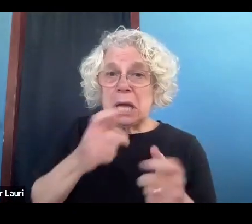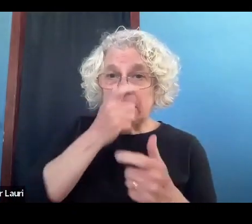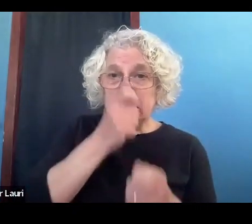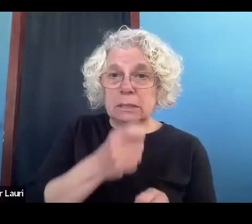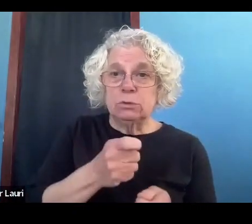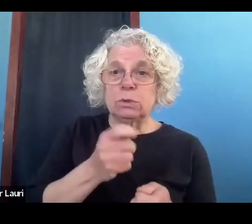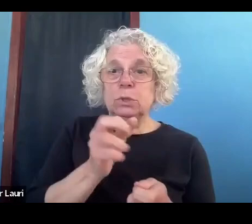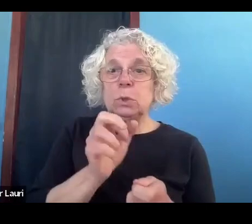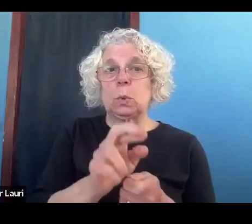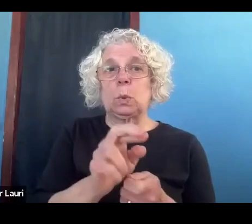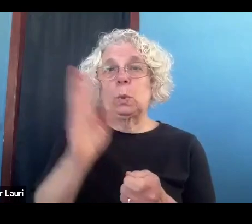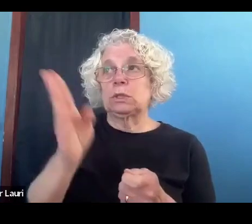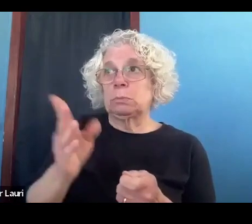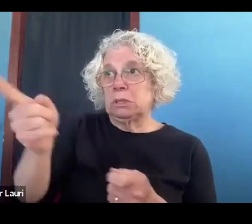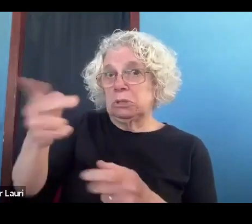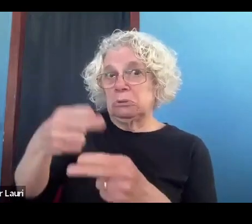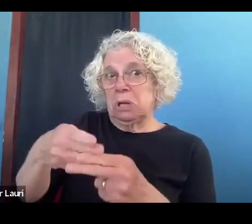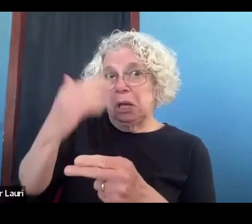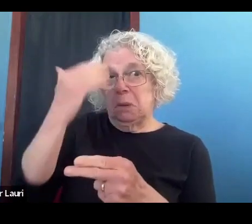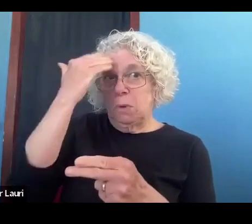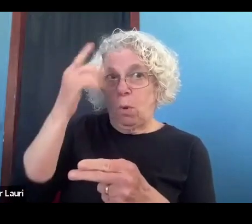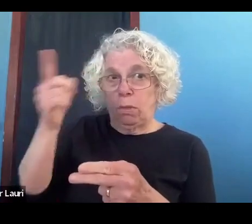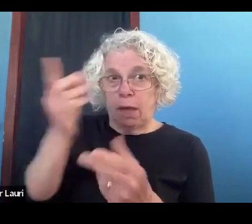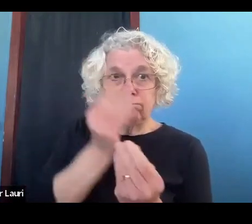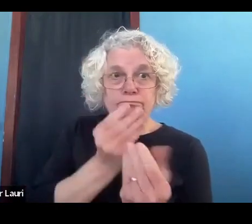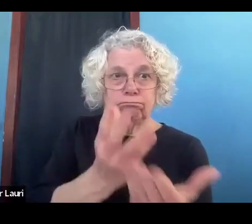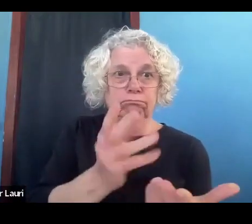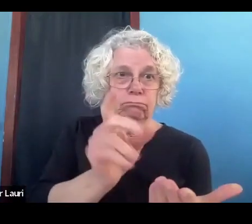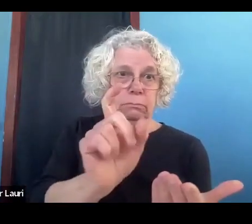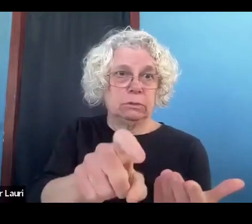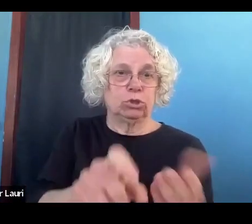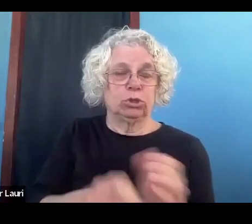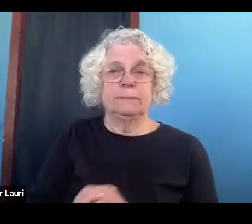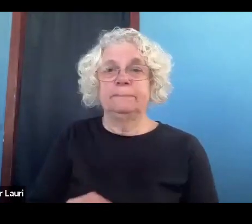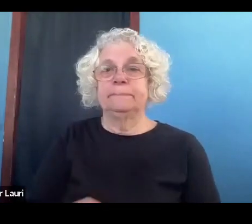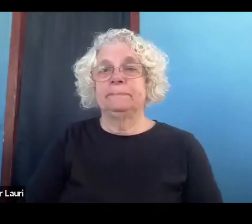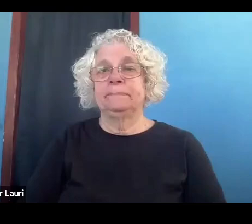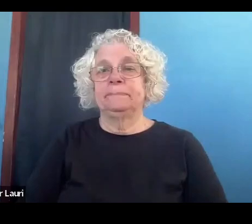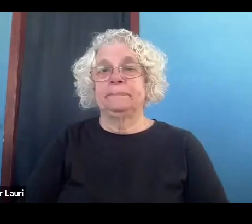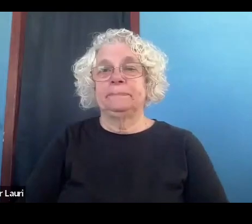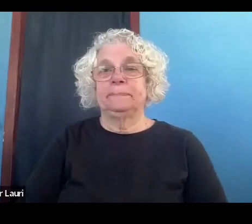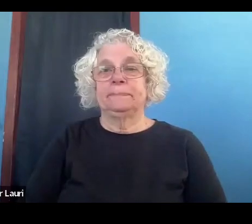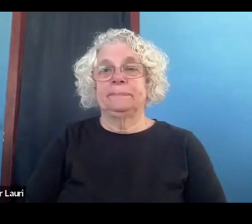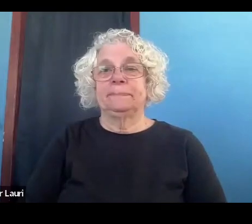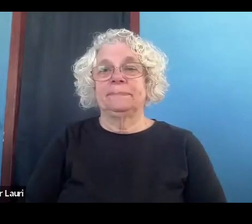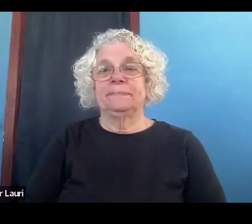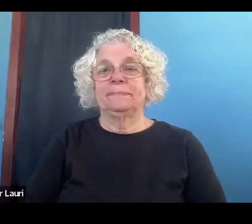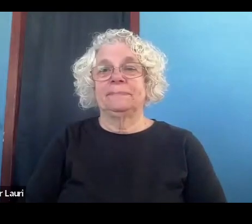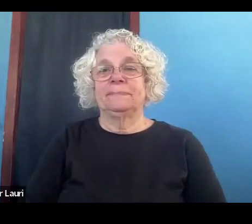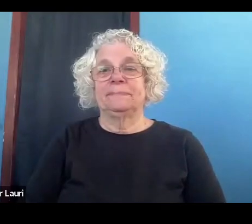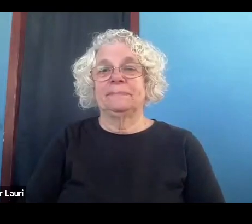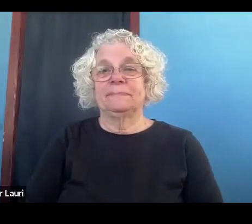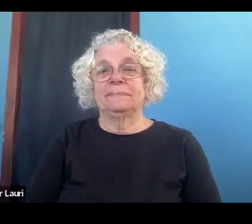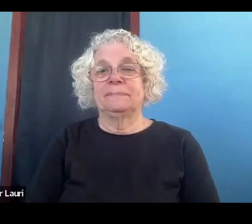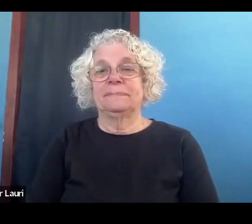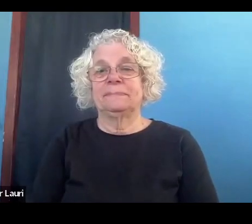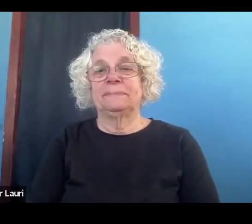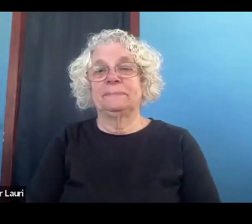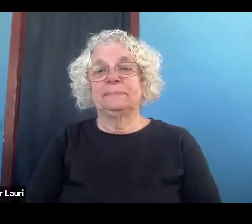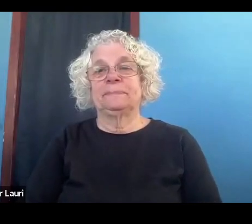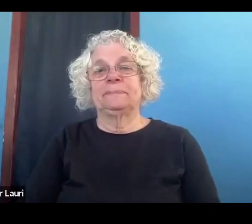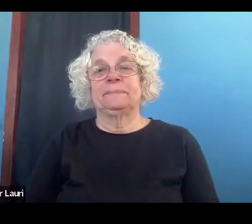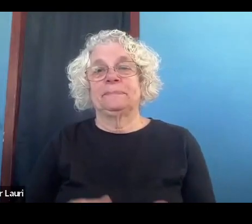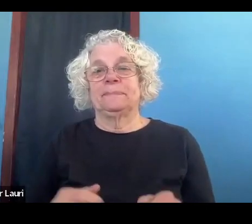or speakers that you think would be great to have present, feel free to send those to me in an email, or you can also put them in the